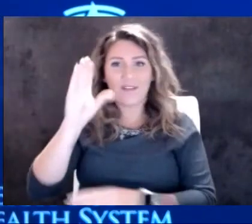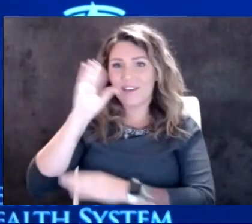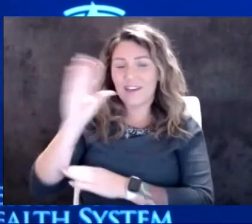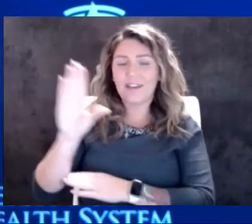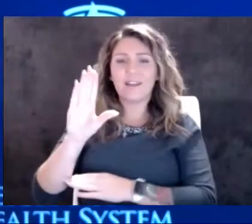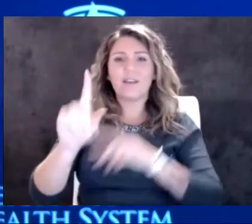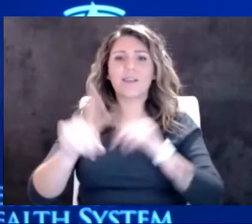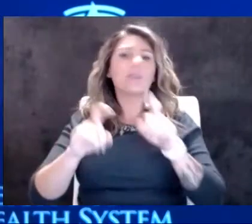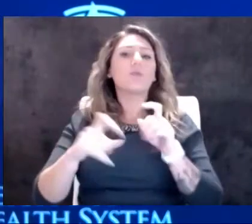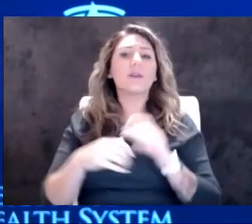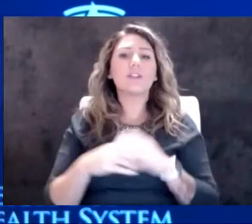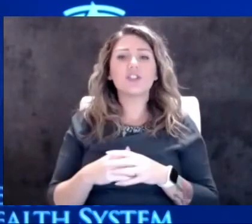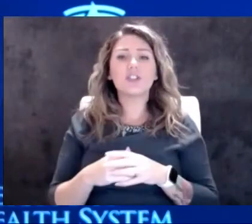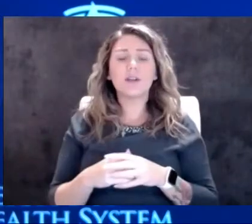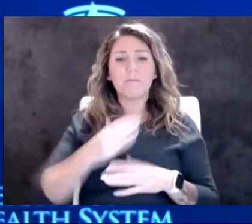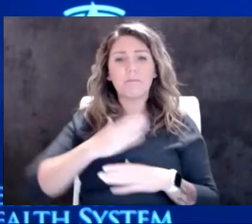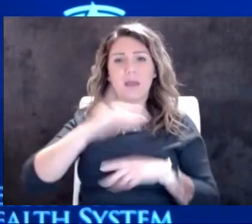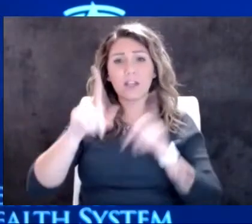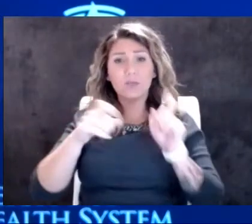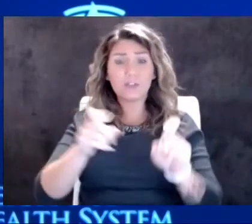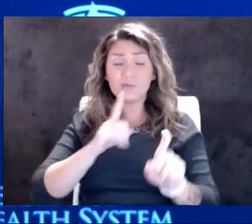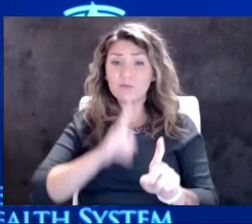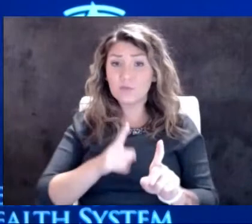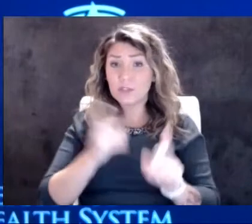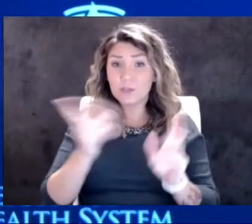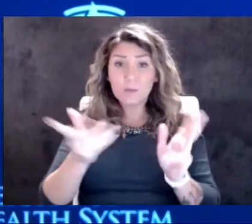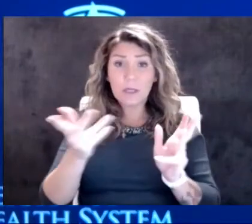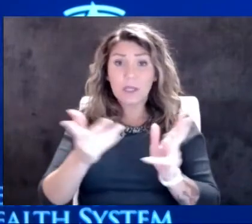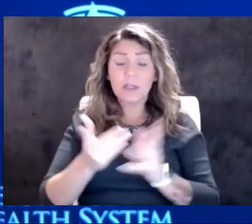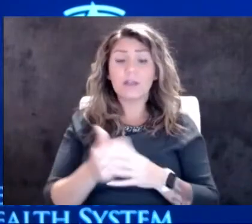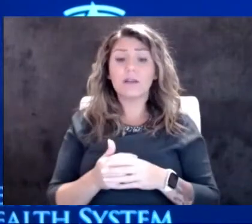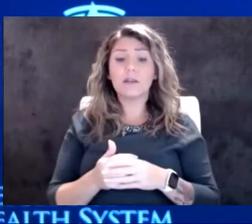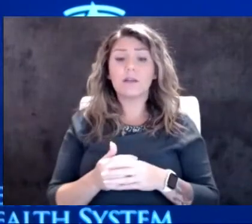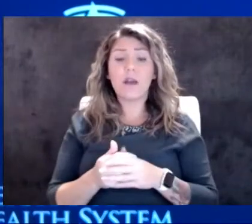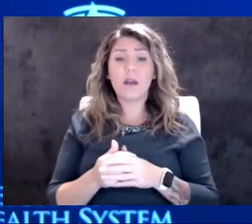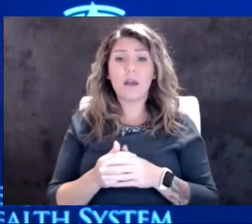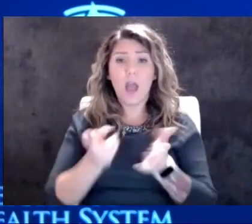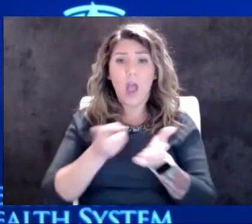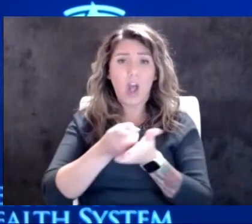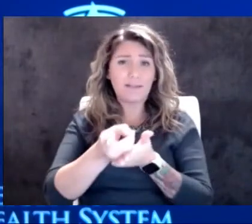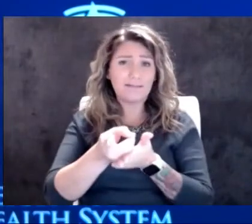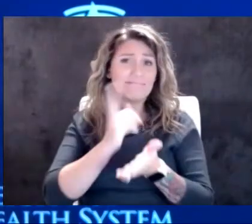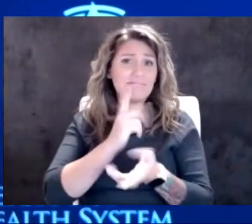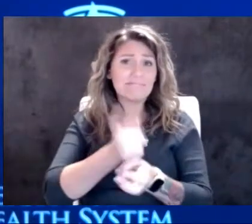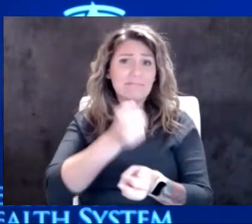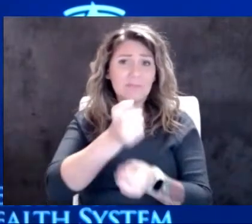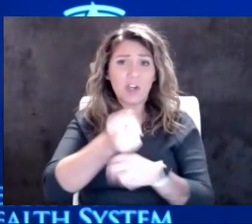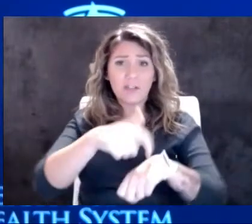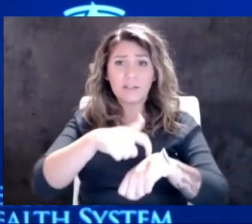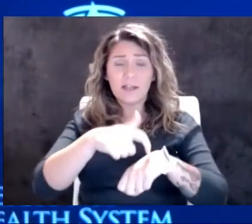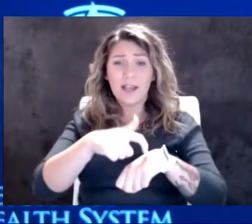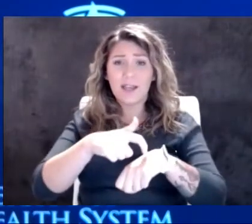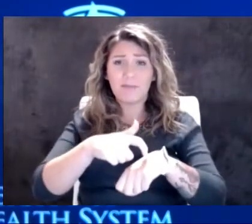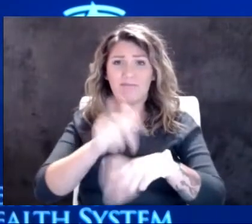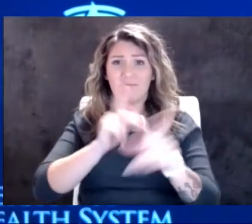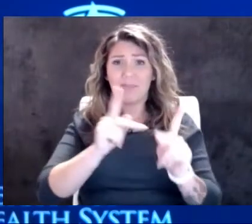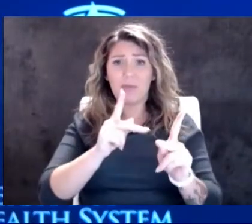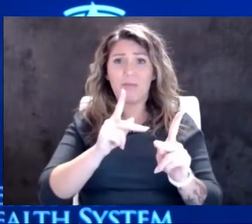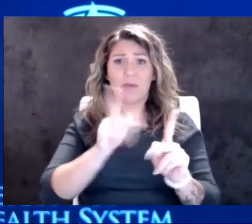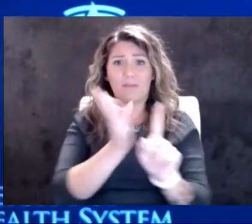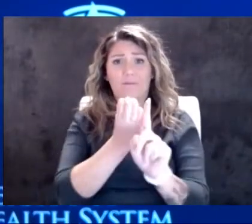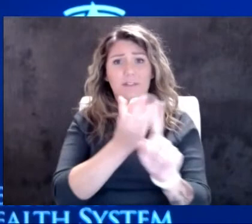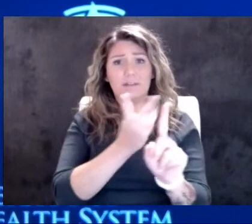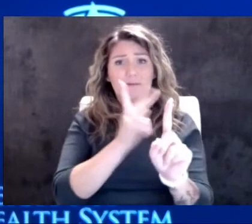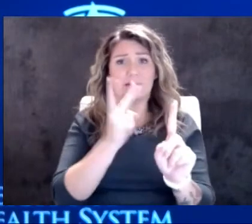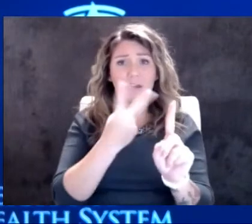question. My question really is, we are honestly getting a hard time people getting that second dose. Do you think it's going